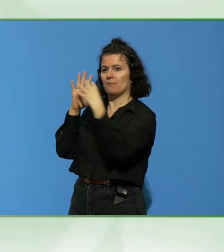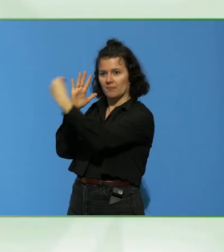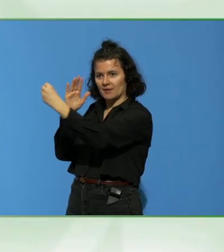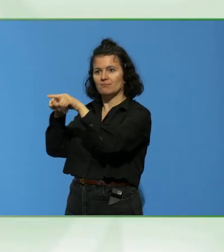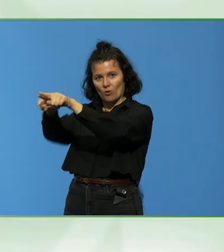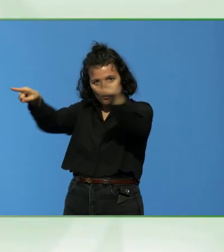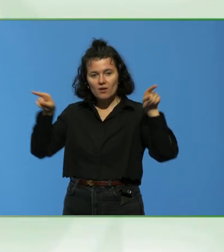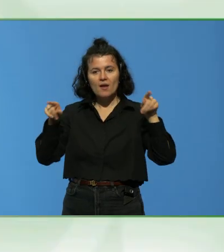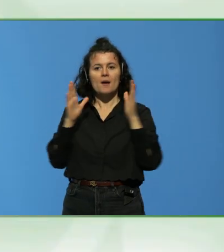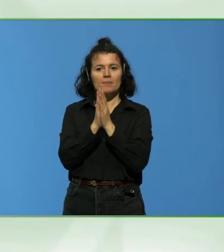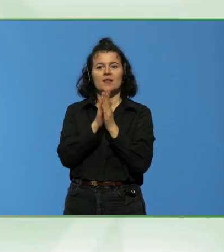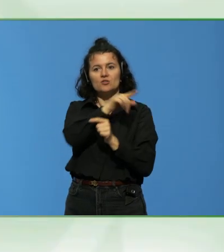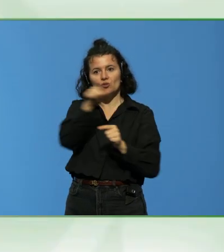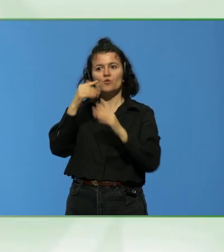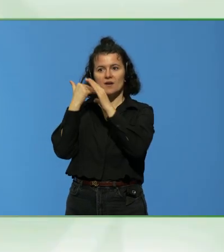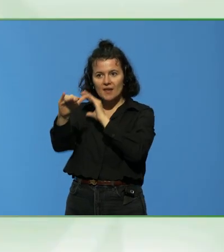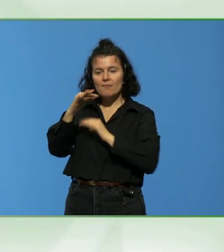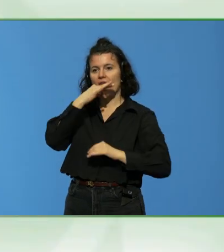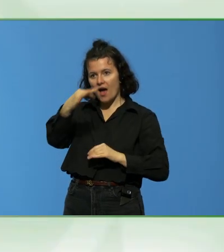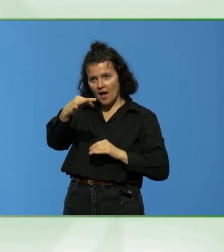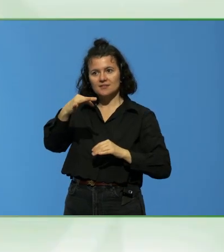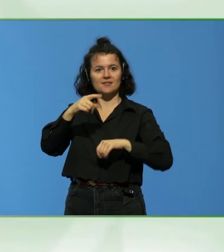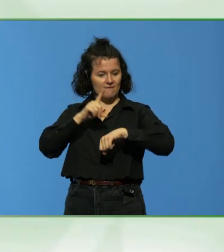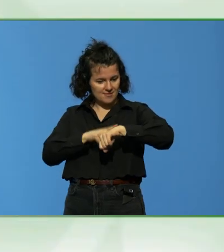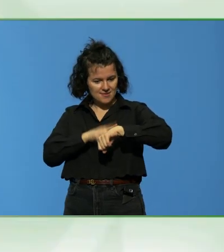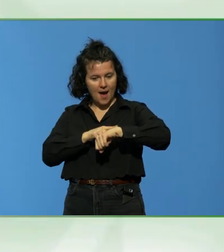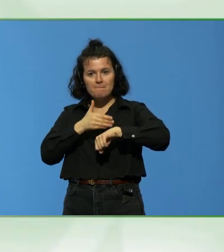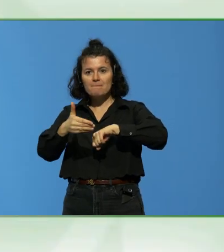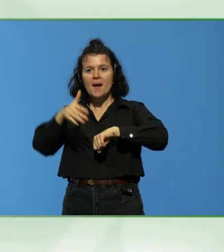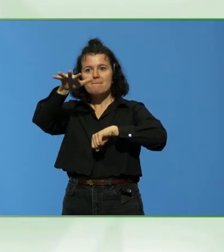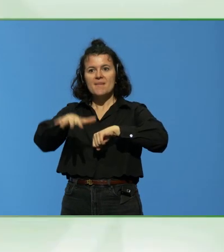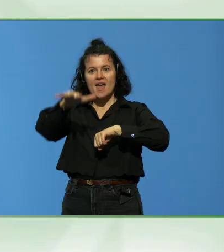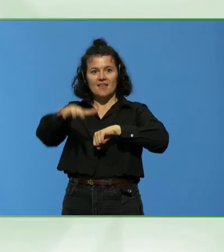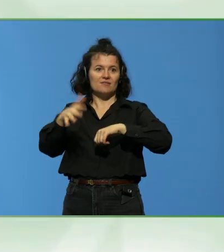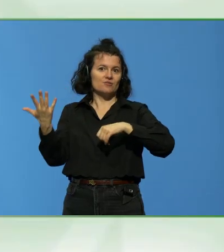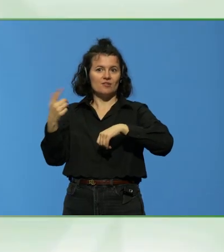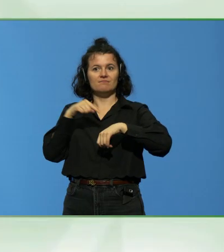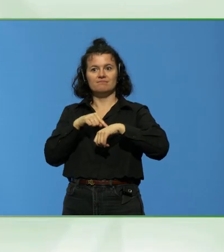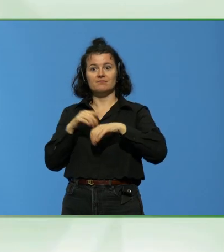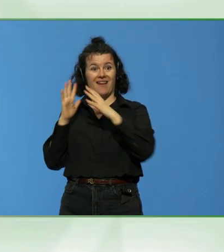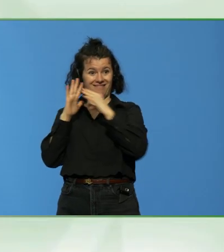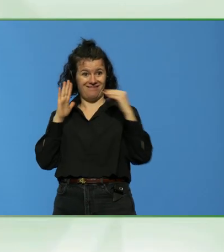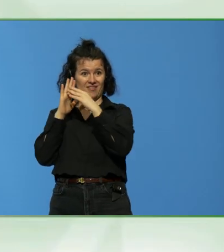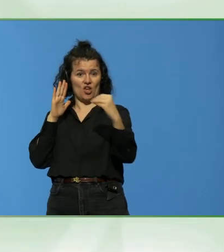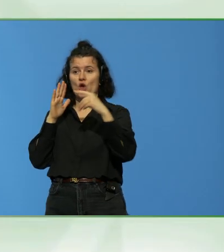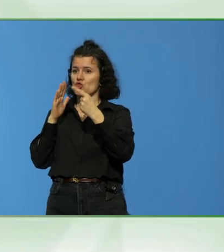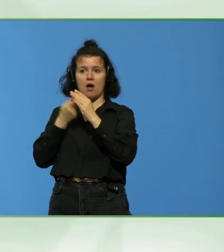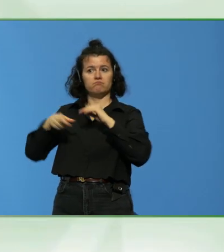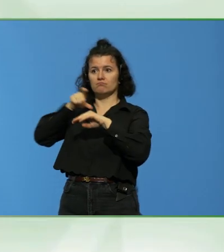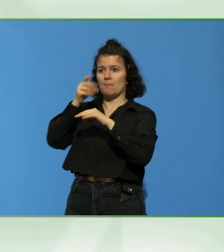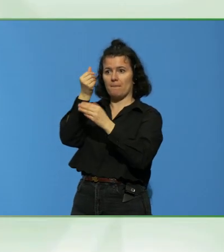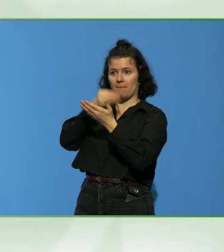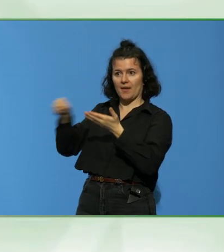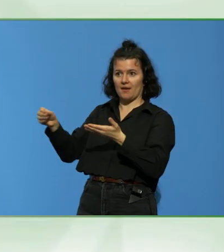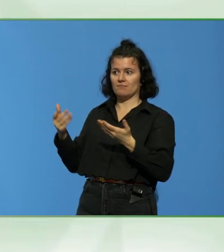Go home. We have some time till May, and let's make that happen. And it's without costs for the other stations. That is always